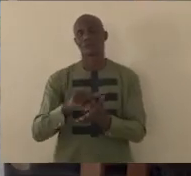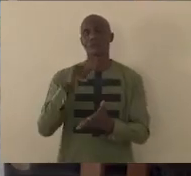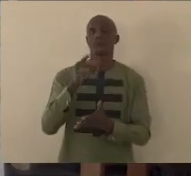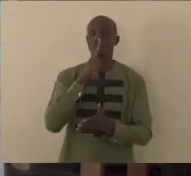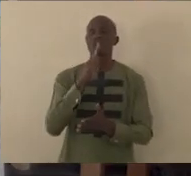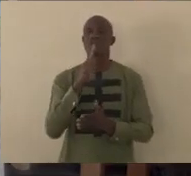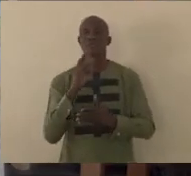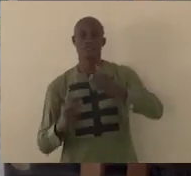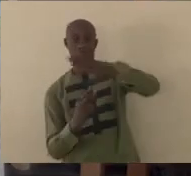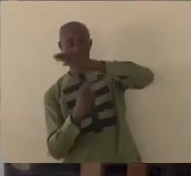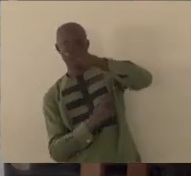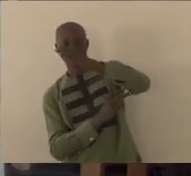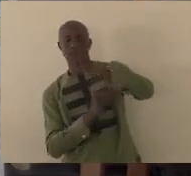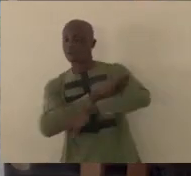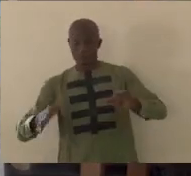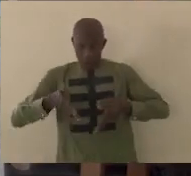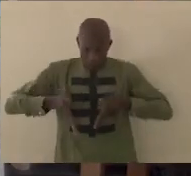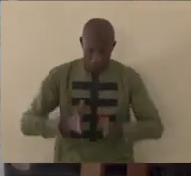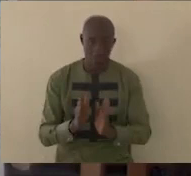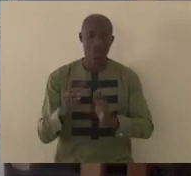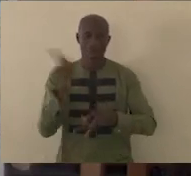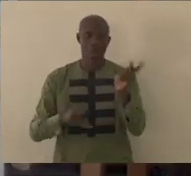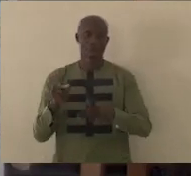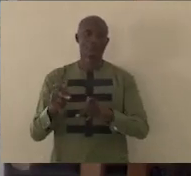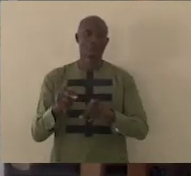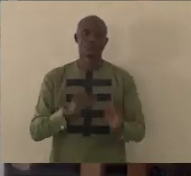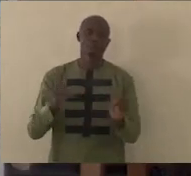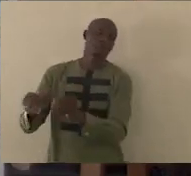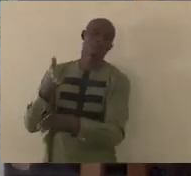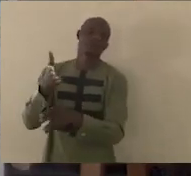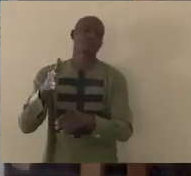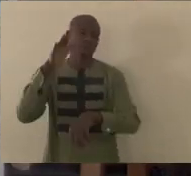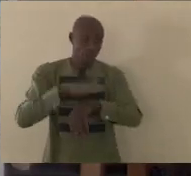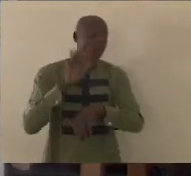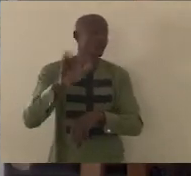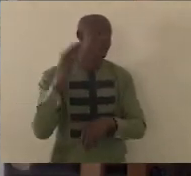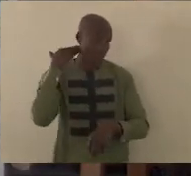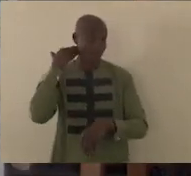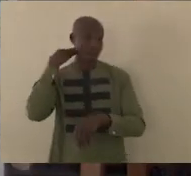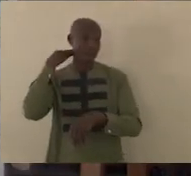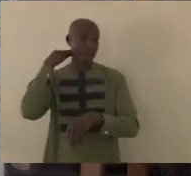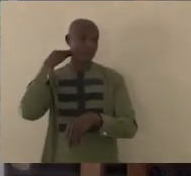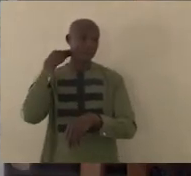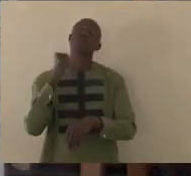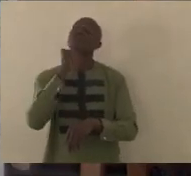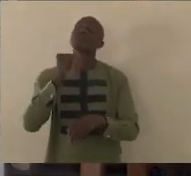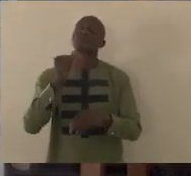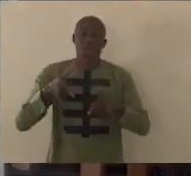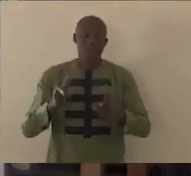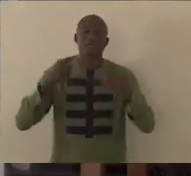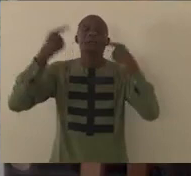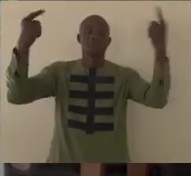may breathe. Don't allow people who are putting their legs on your neck, don't allow them